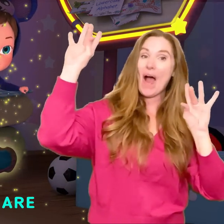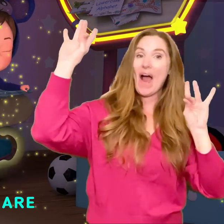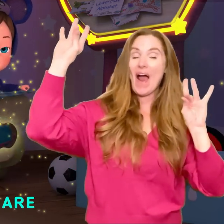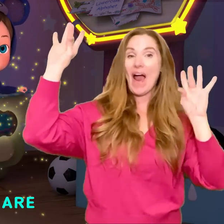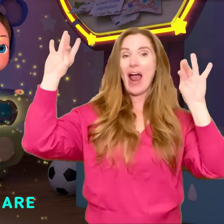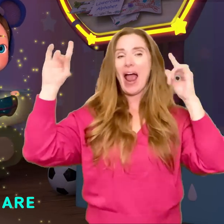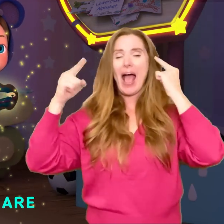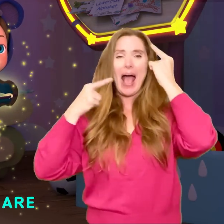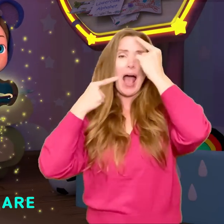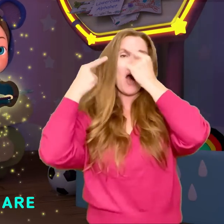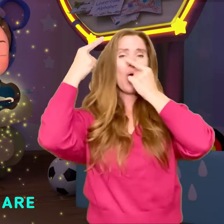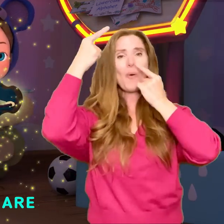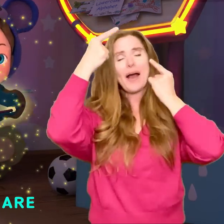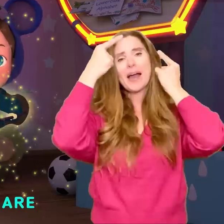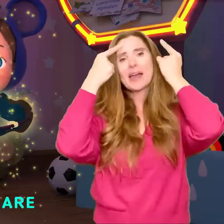little